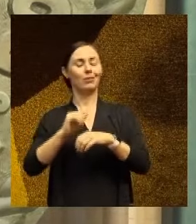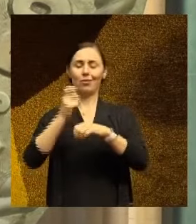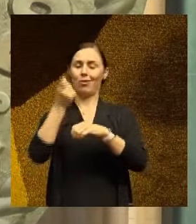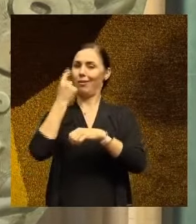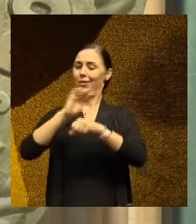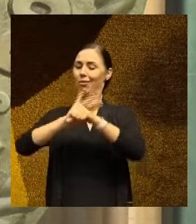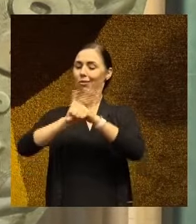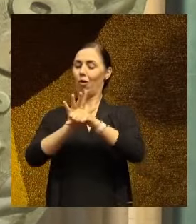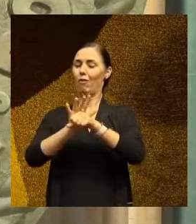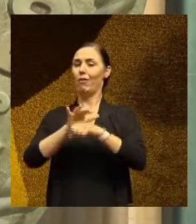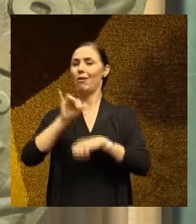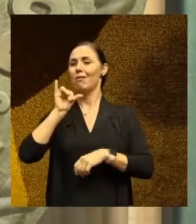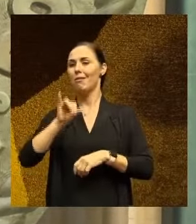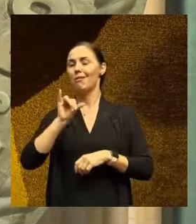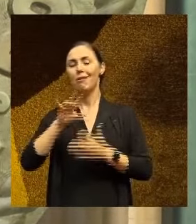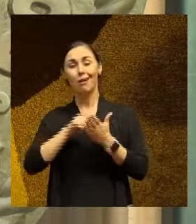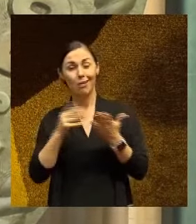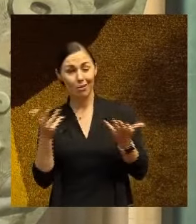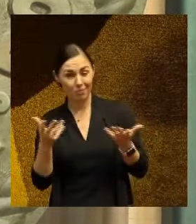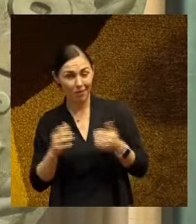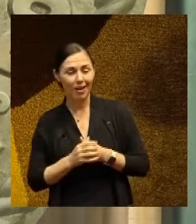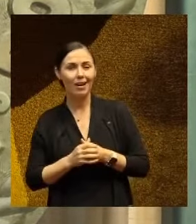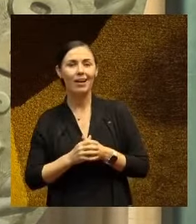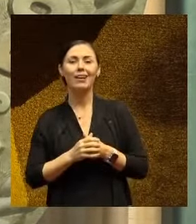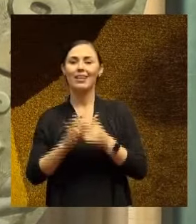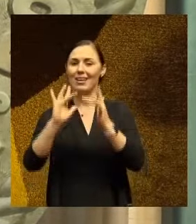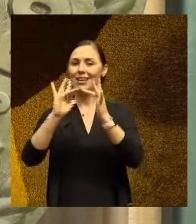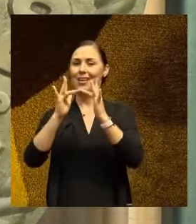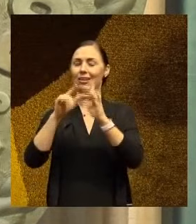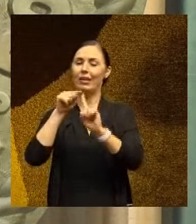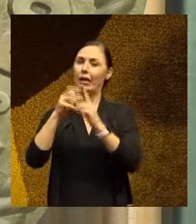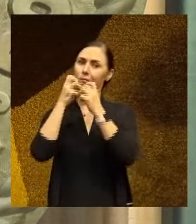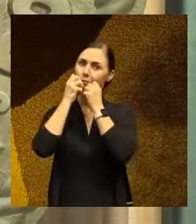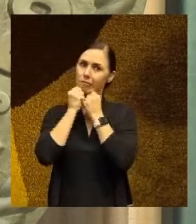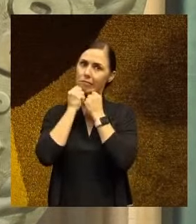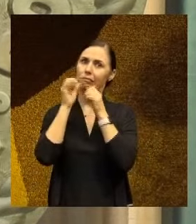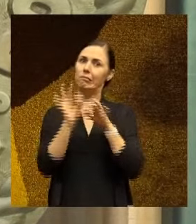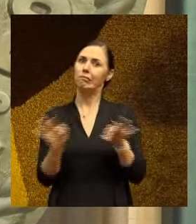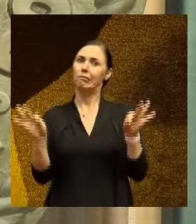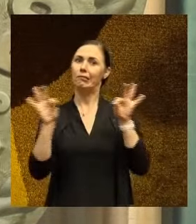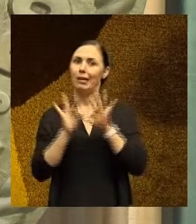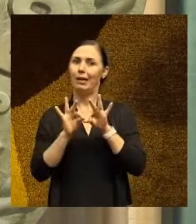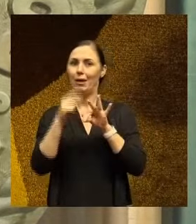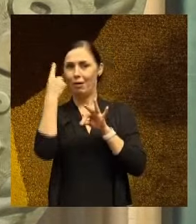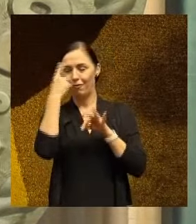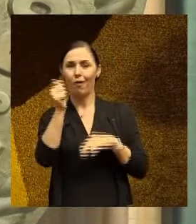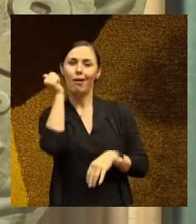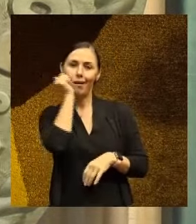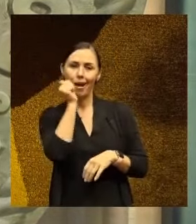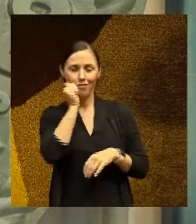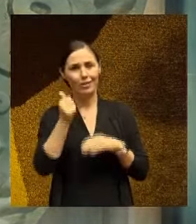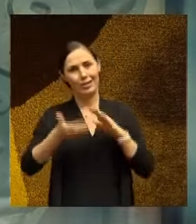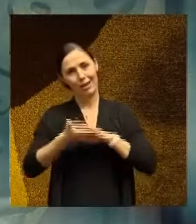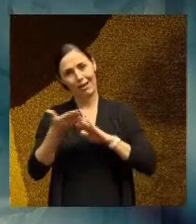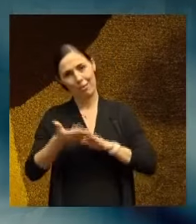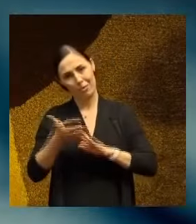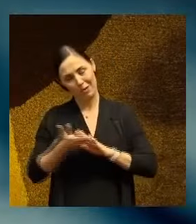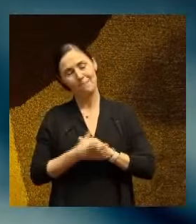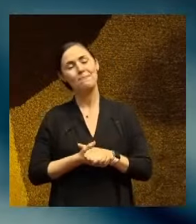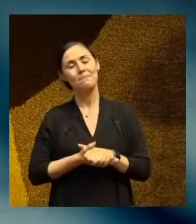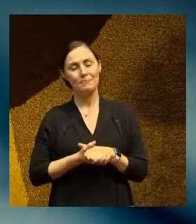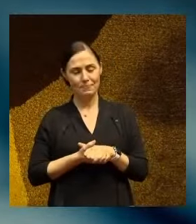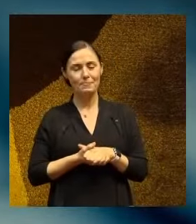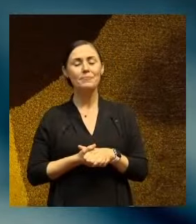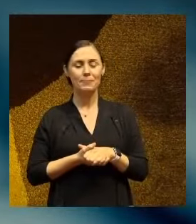about the crucial role that the internet plays in all of our daily lives. That's why we're